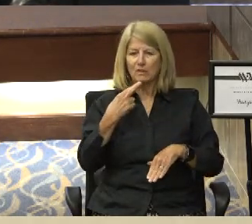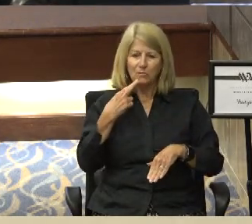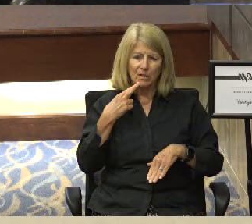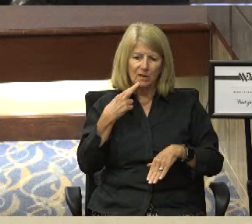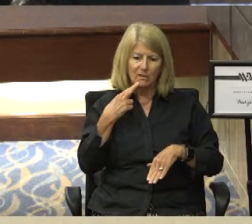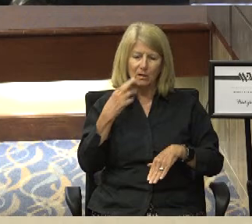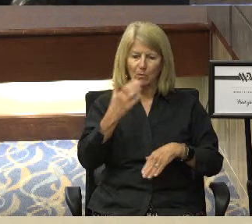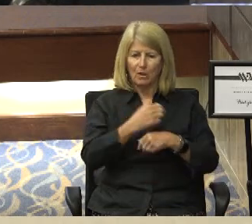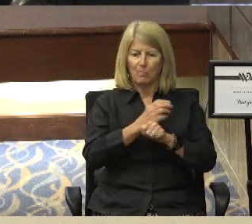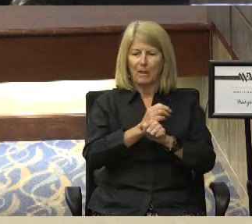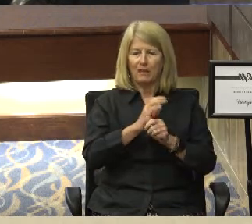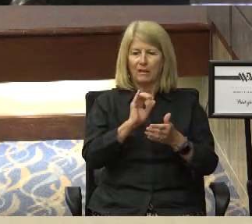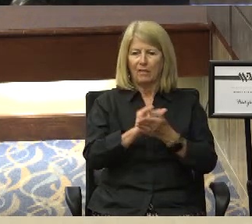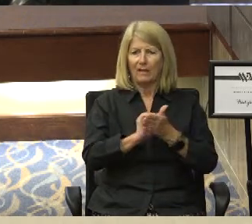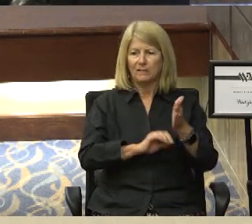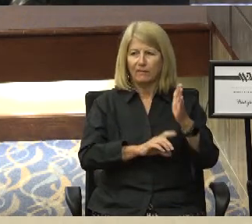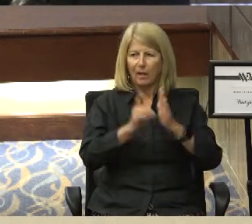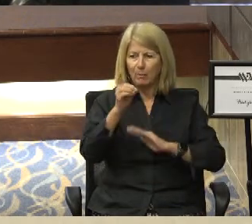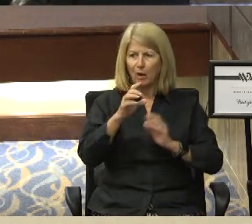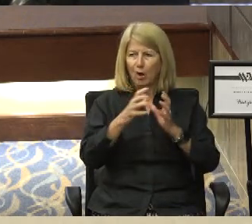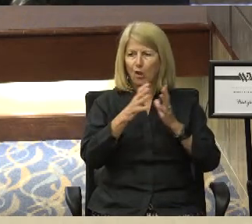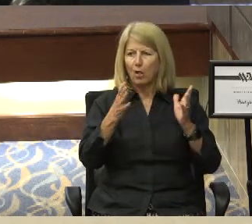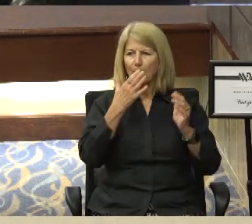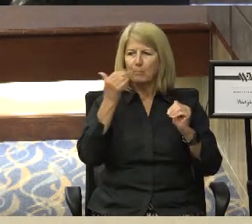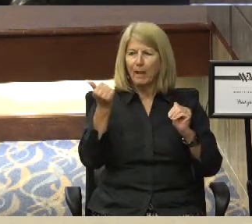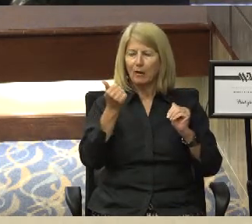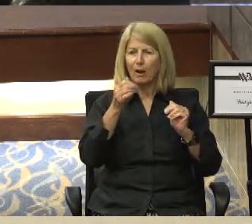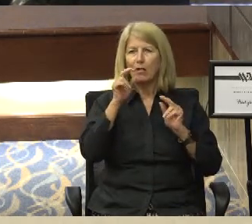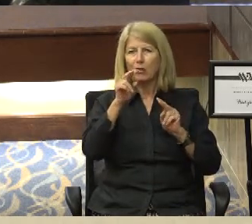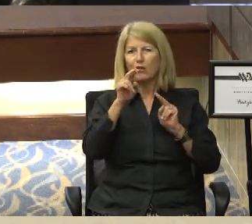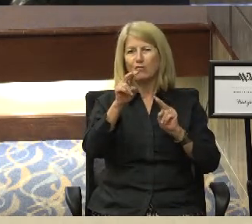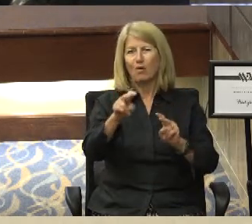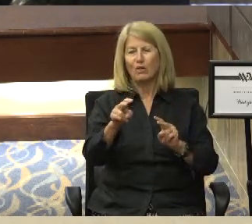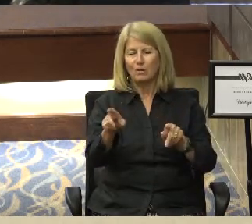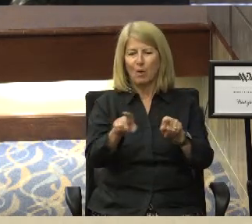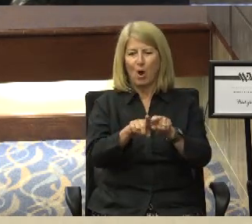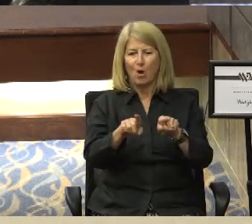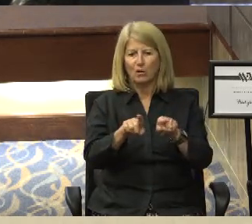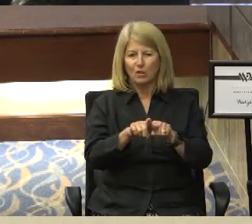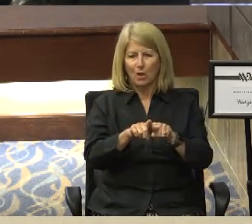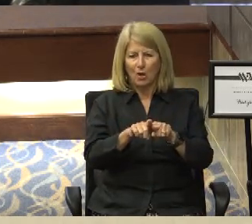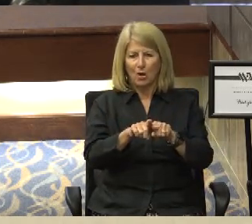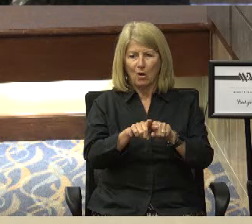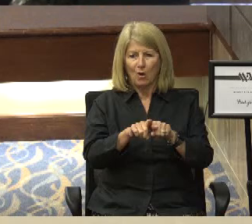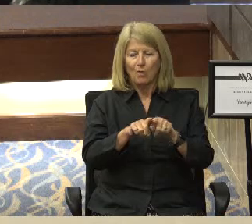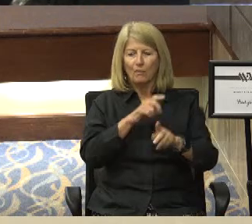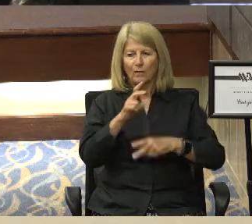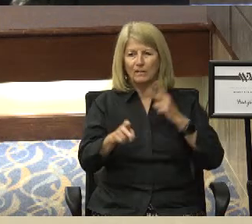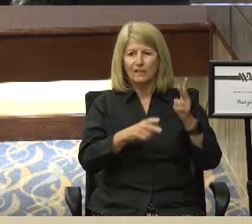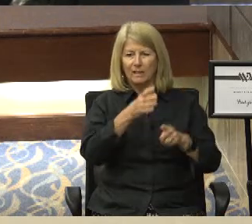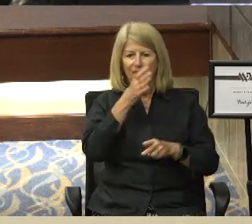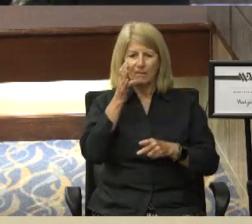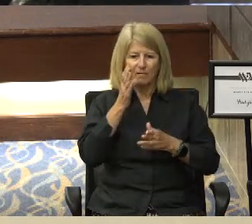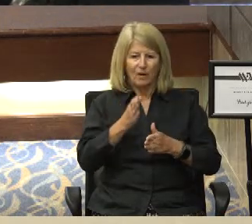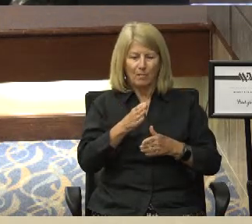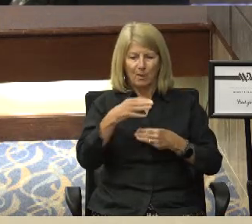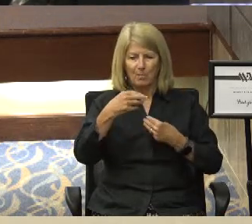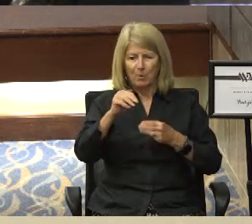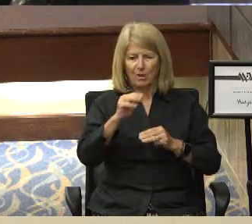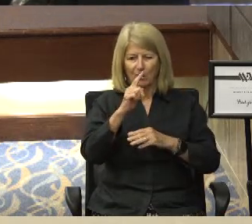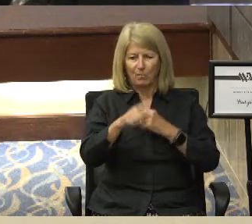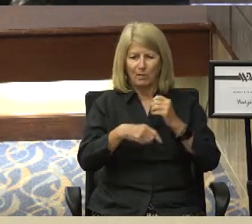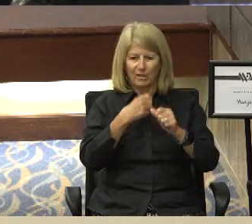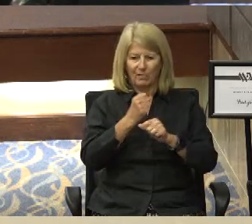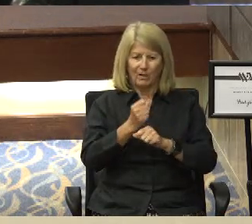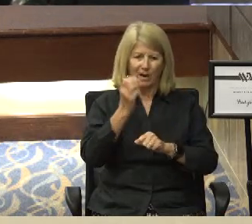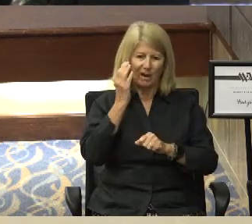better. I look forward to also hitting the farmers market in a year, and I know that's dangerous for all of us to